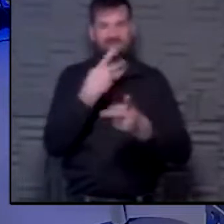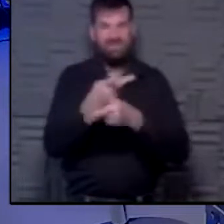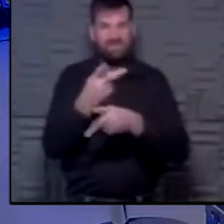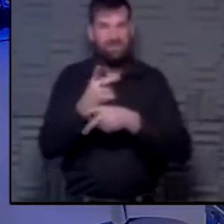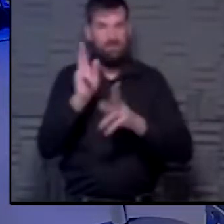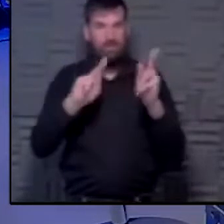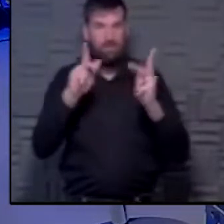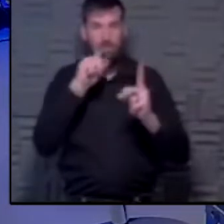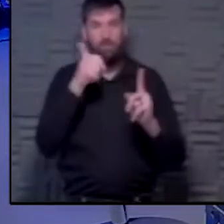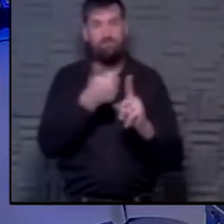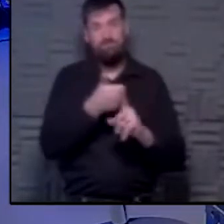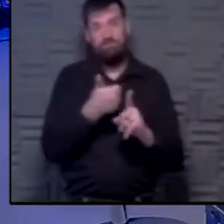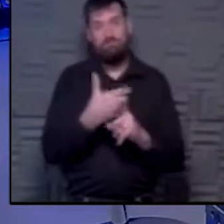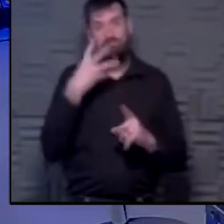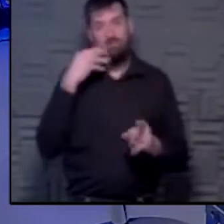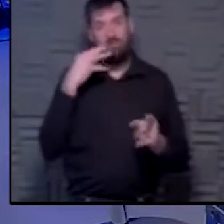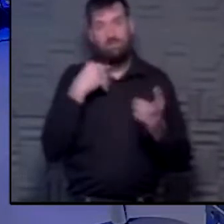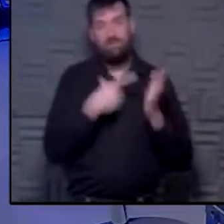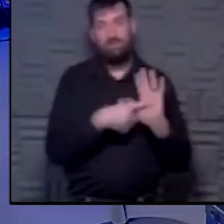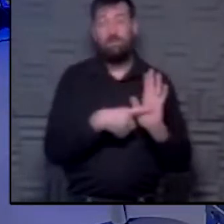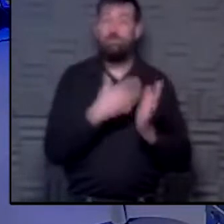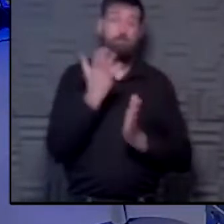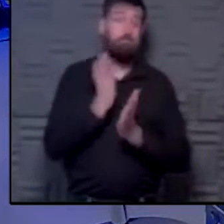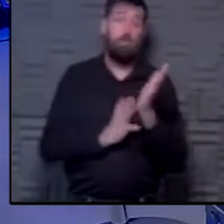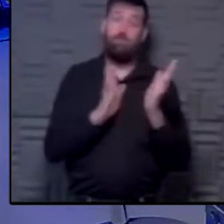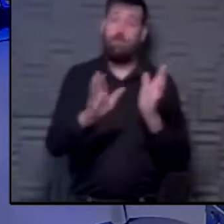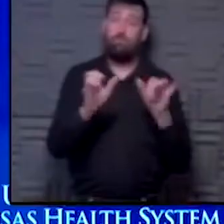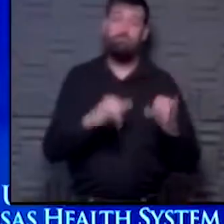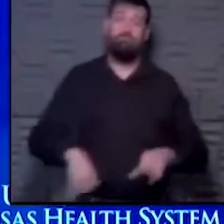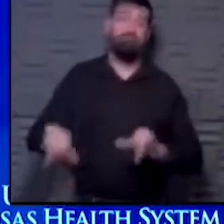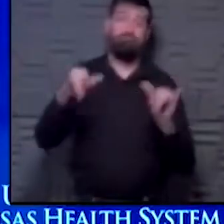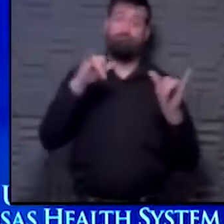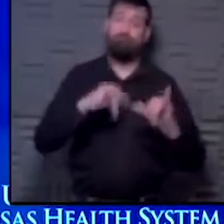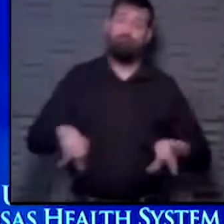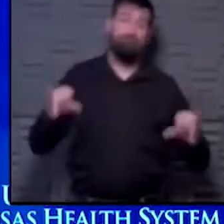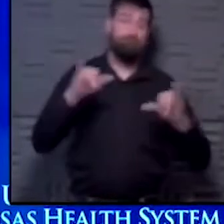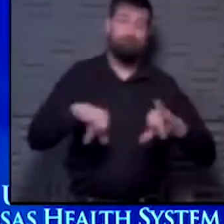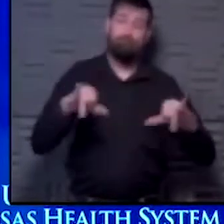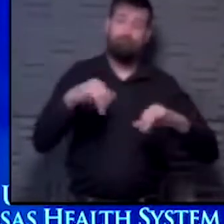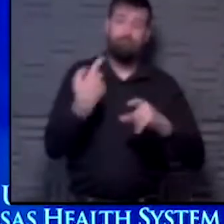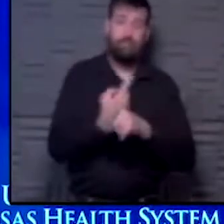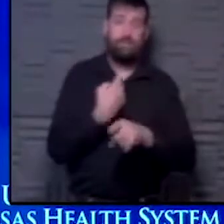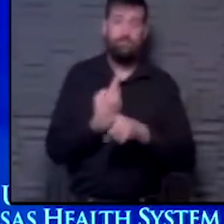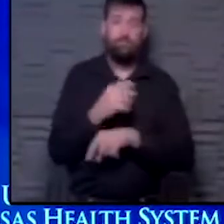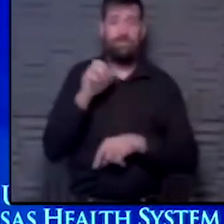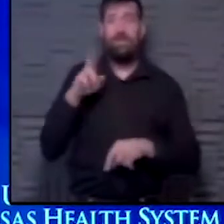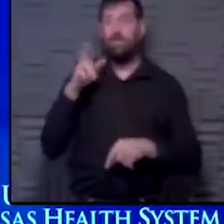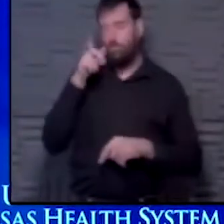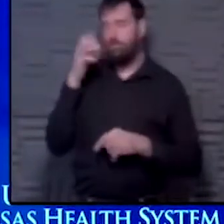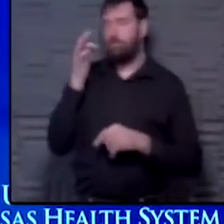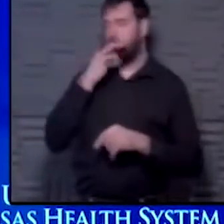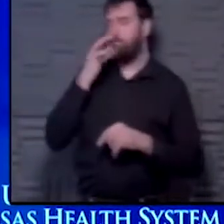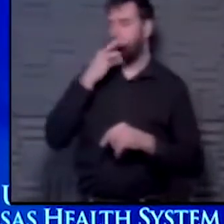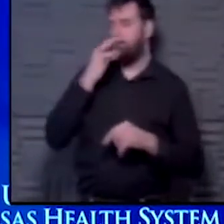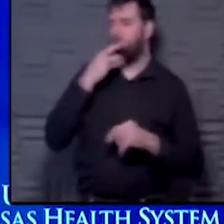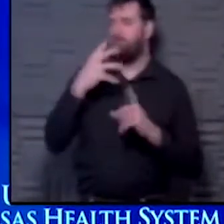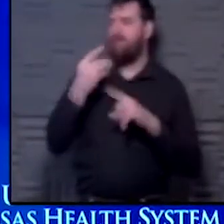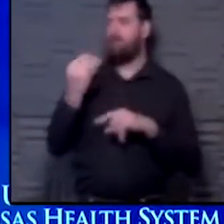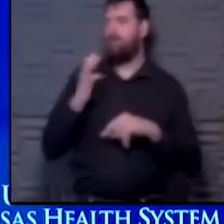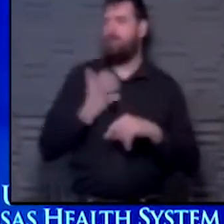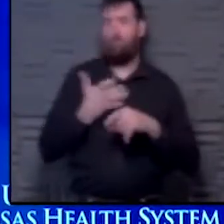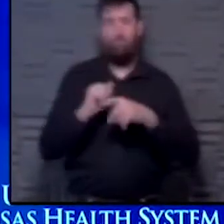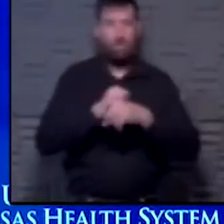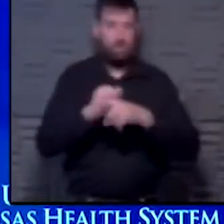had prolonged symptoms because this becomes part of their routine care. But yeah, we'll be opening up the long haul clinic outside of our